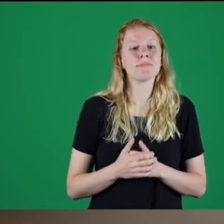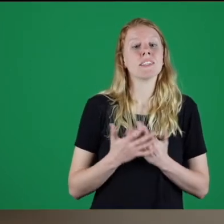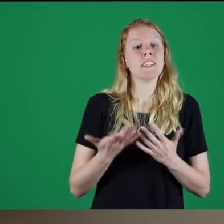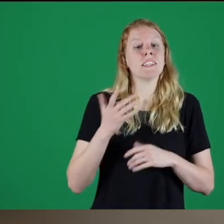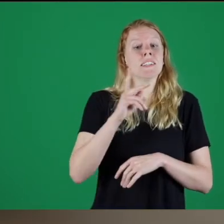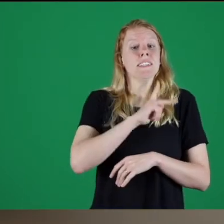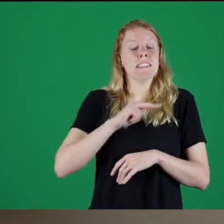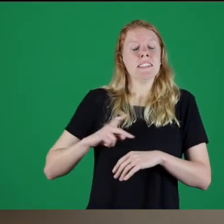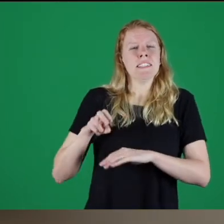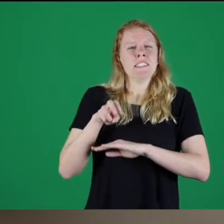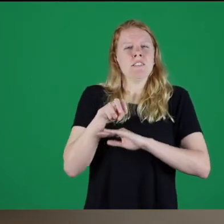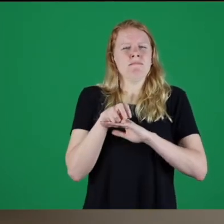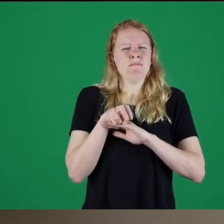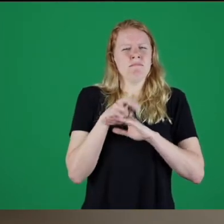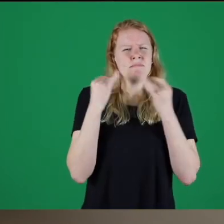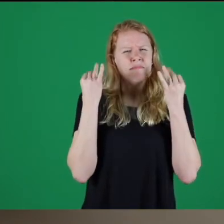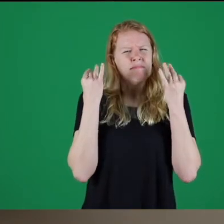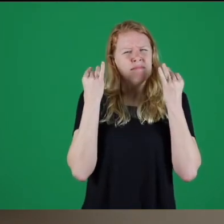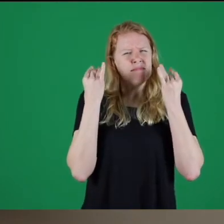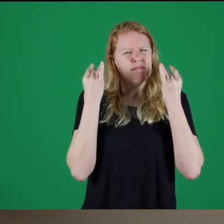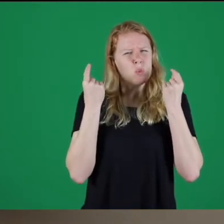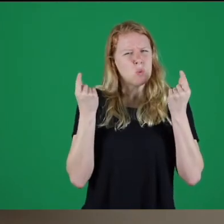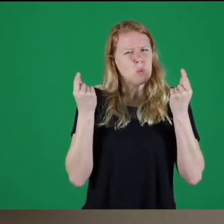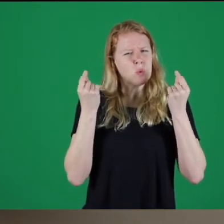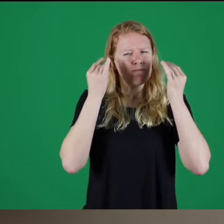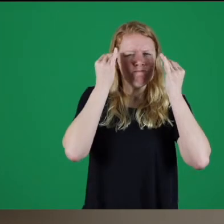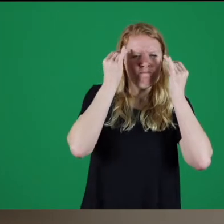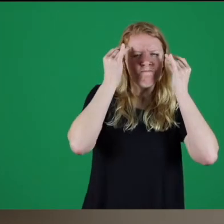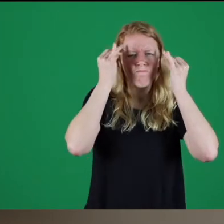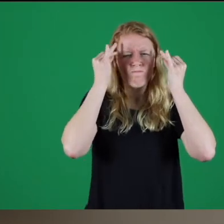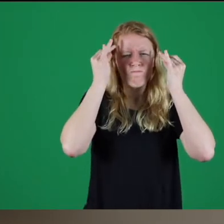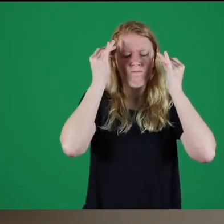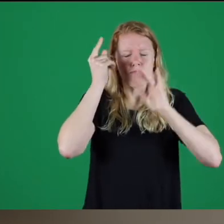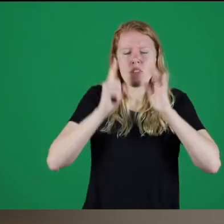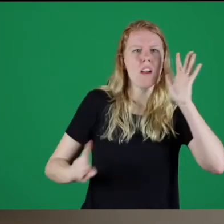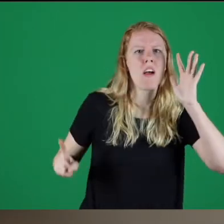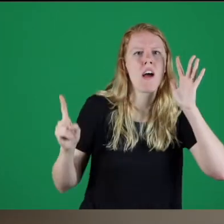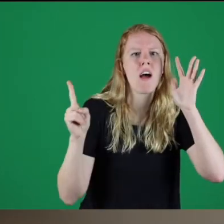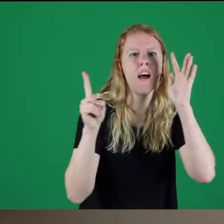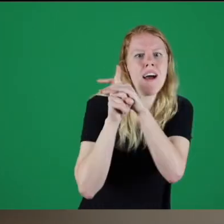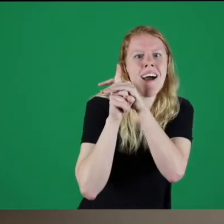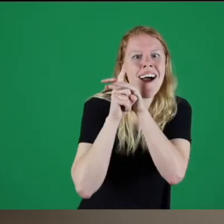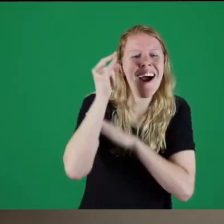So the king, he sat on his throne trying to figure out what to do. And then all of a sudden,